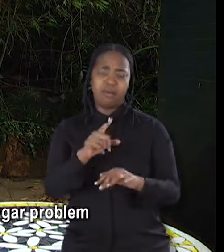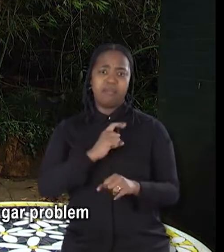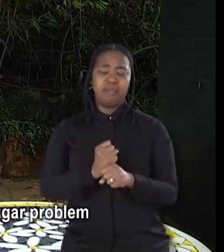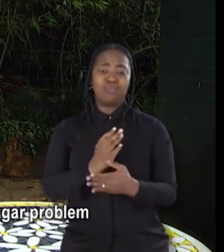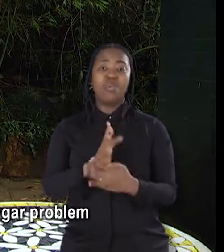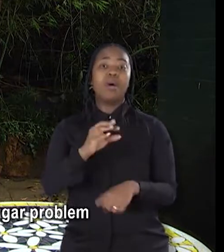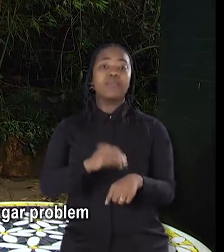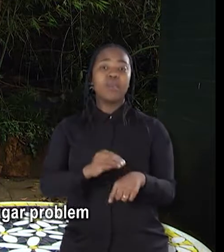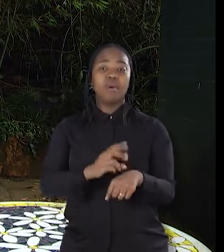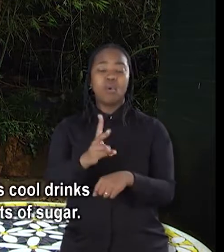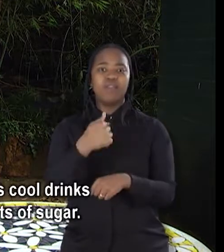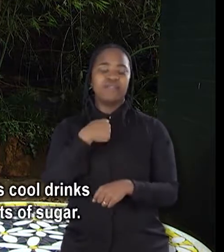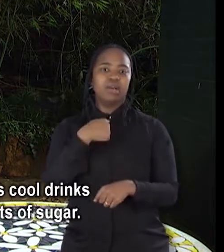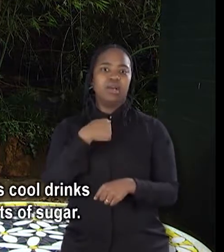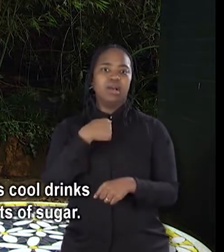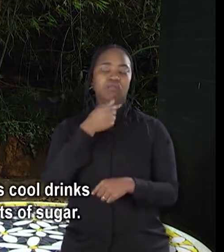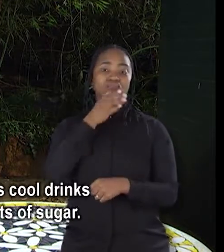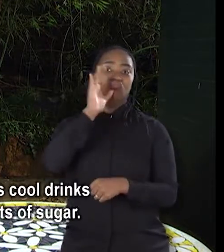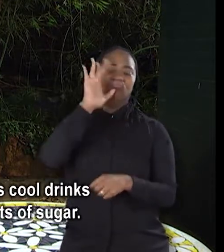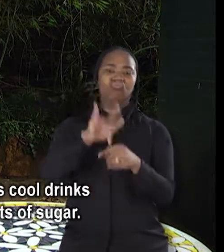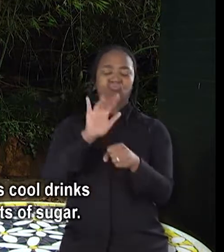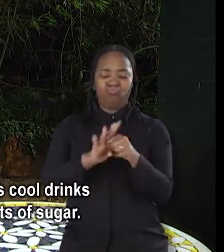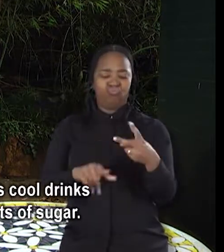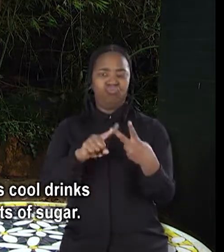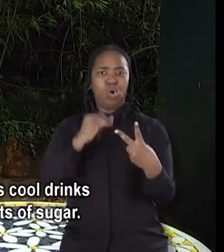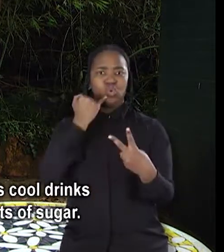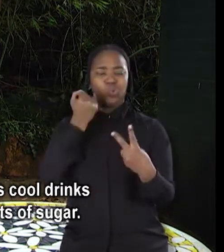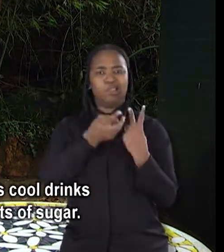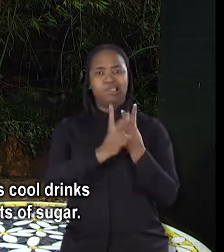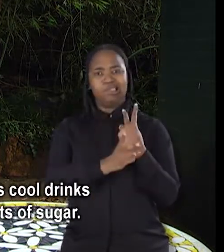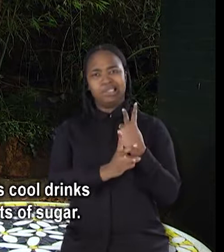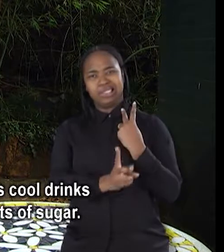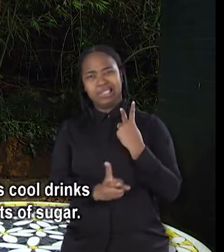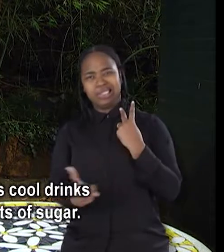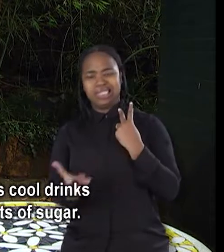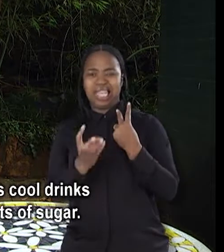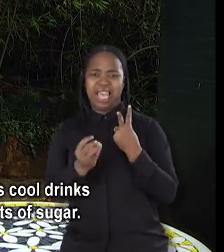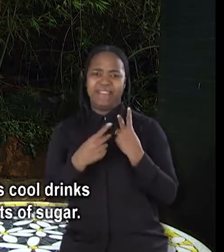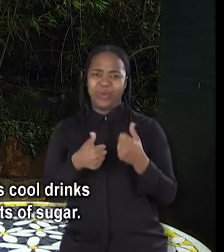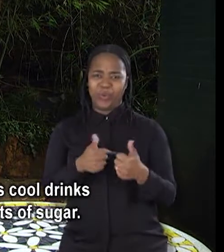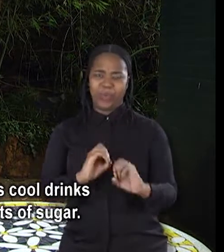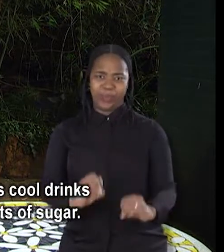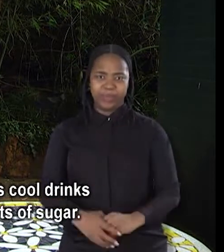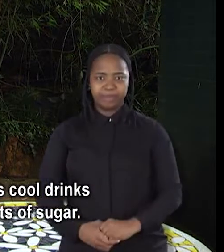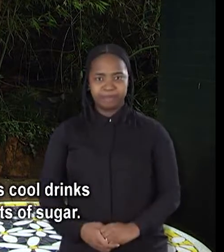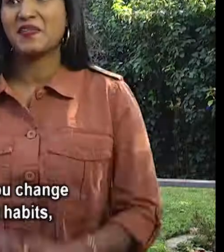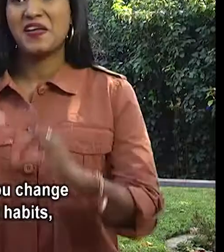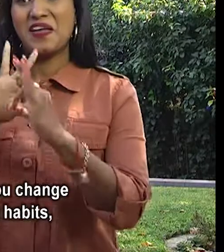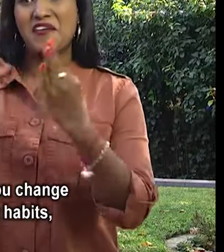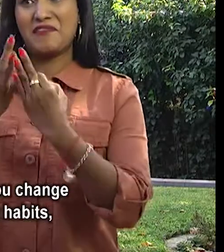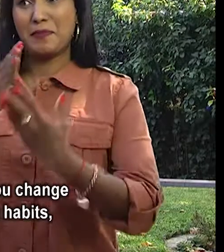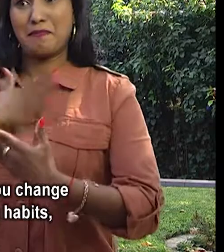problem of liquid sugars Which includes cold drinks containing lots of sugar